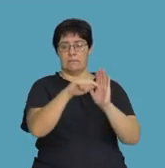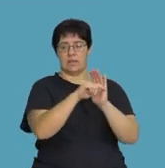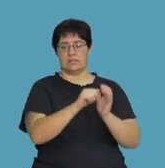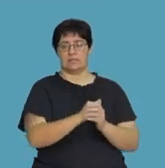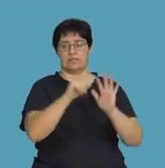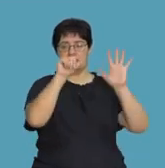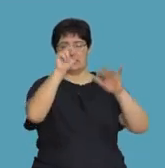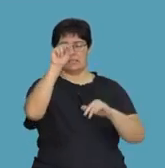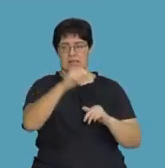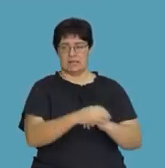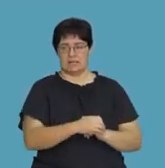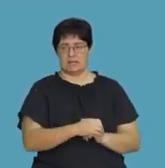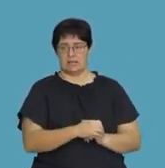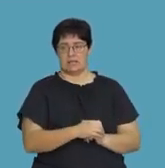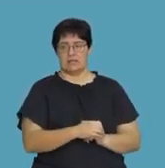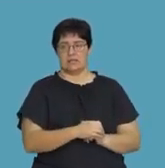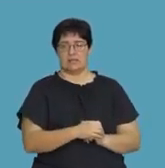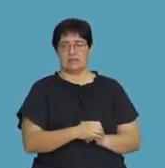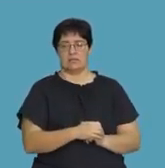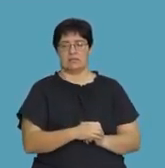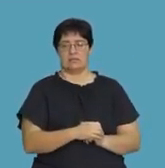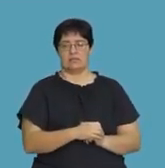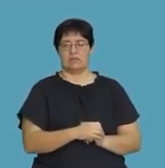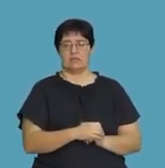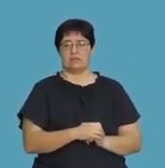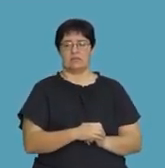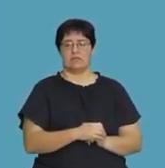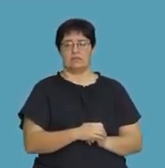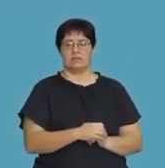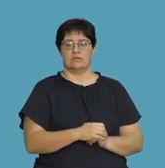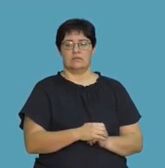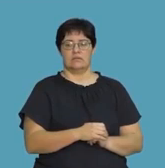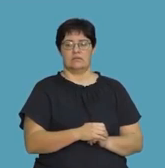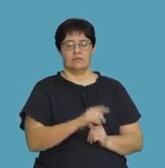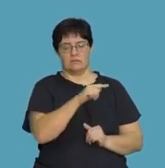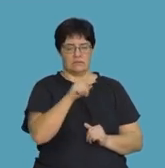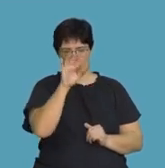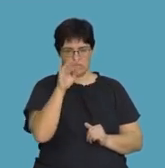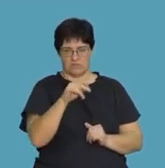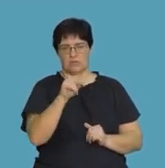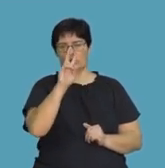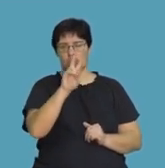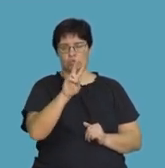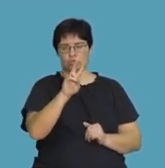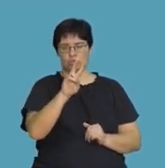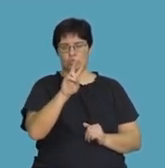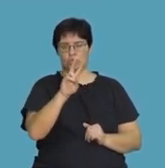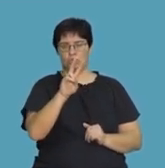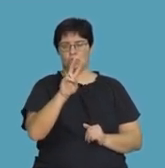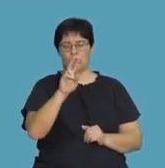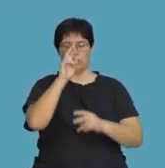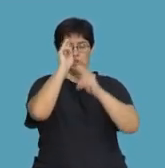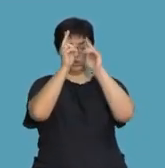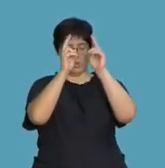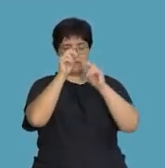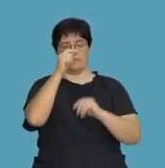15 minus 6n, and then divided by, this will just be